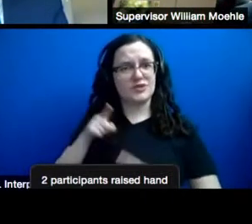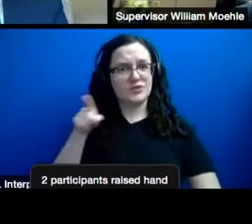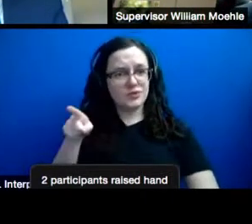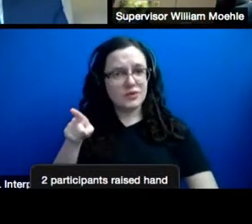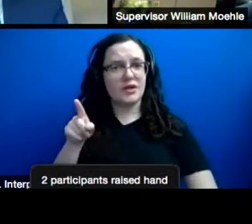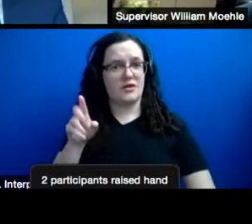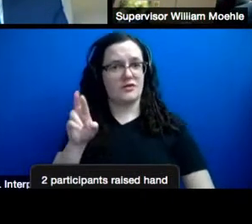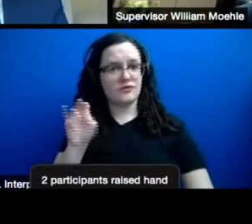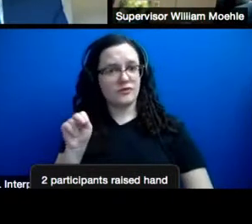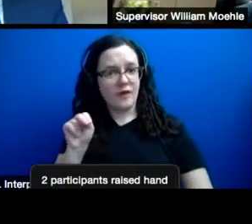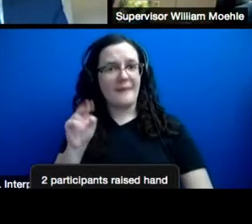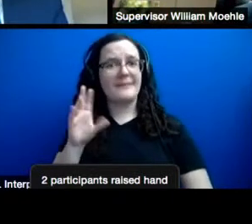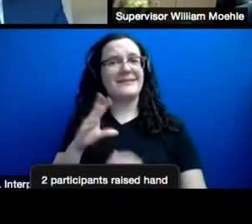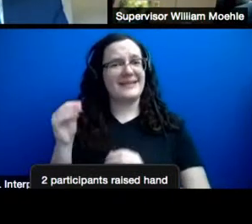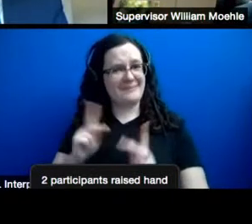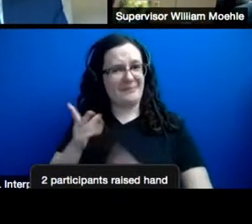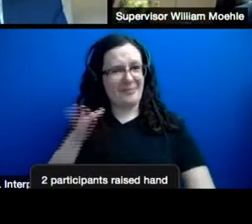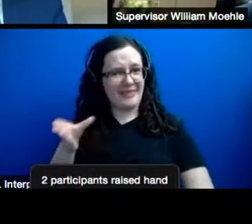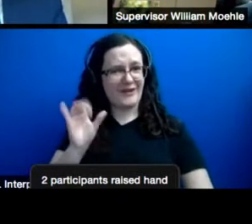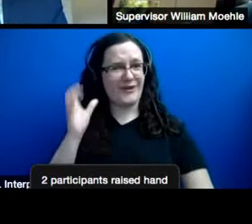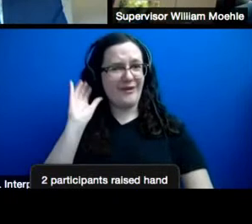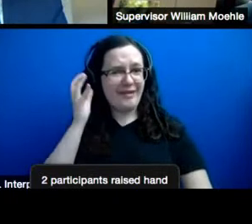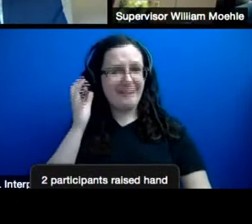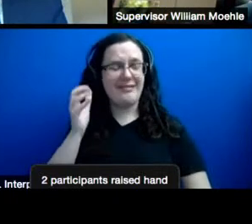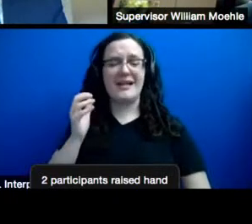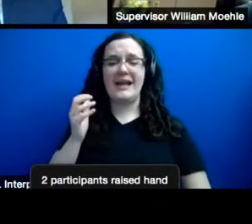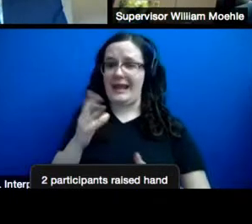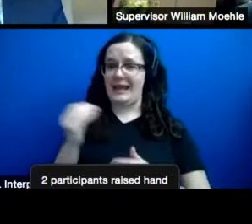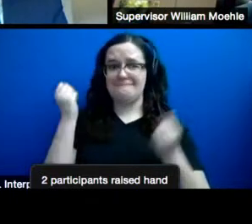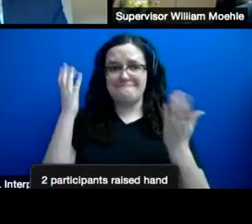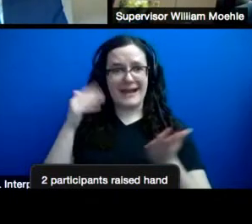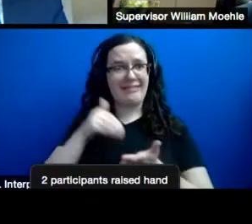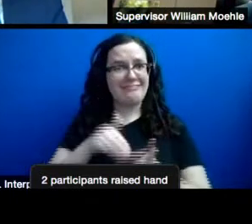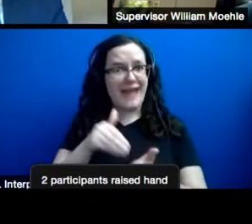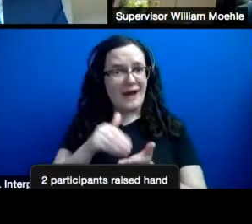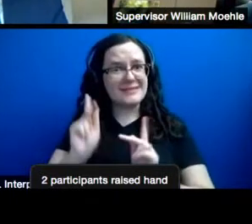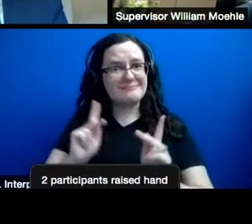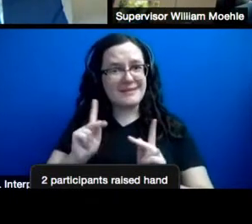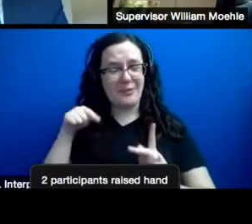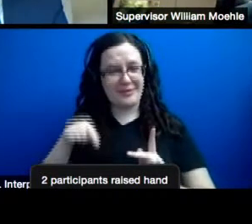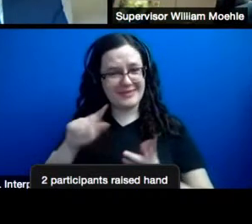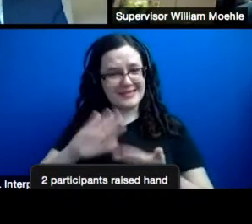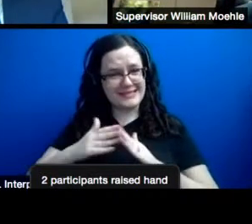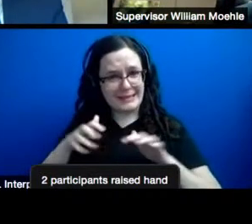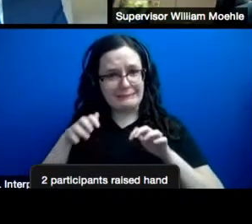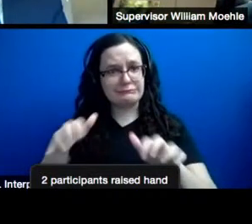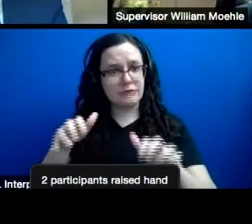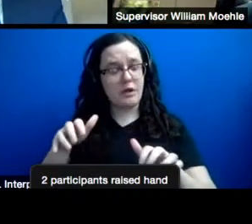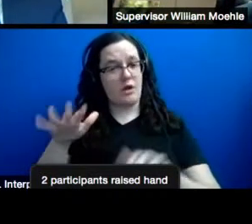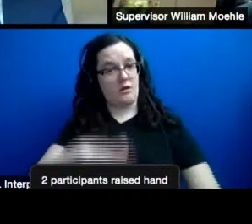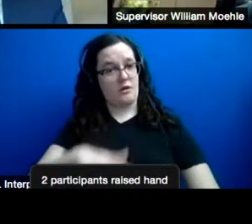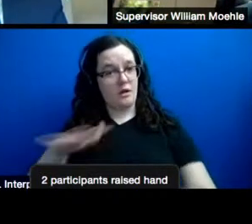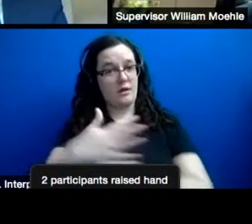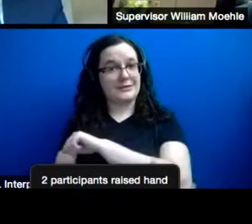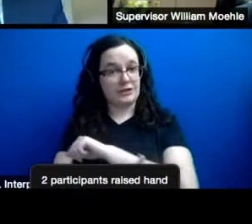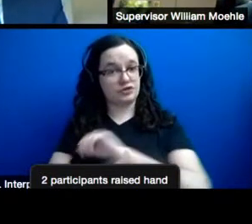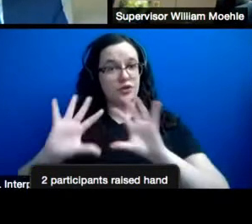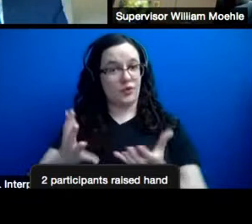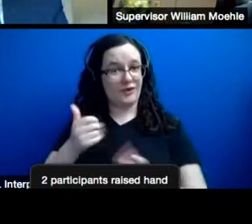radio show and the thousands of people in this city and across this country and world who agree with that